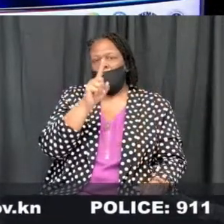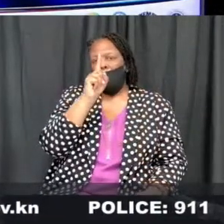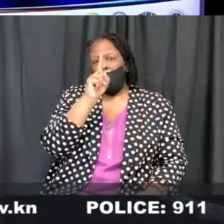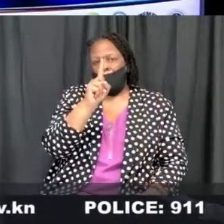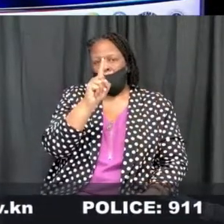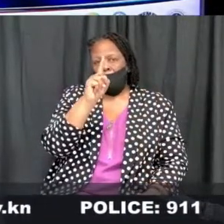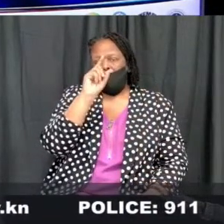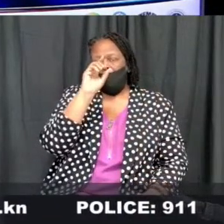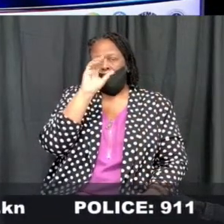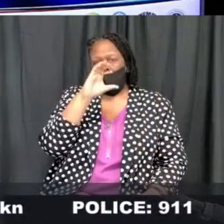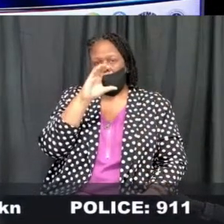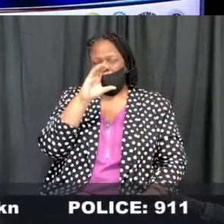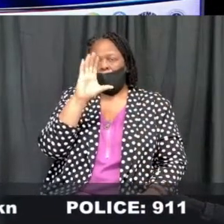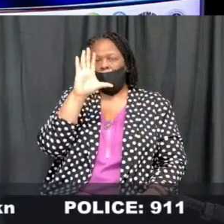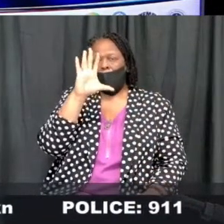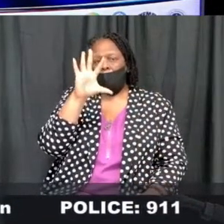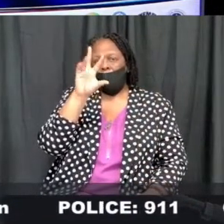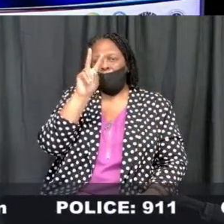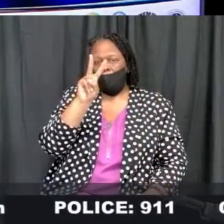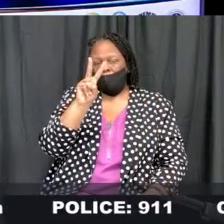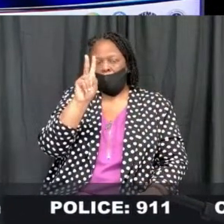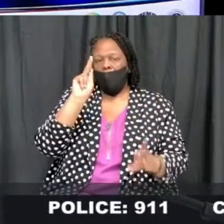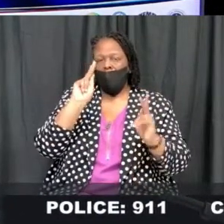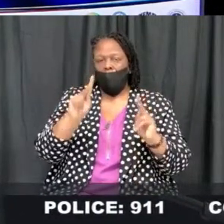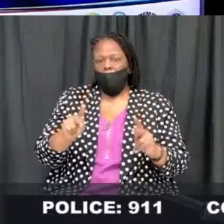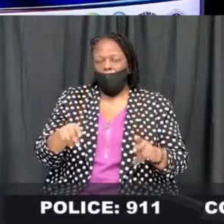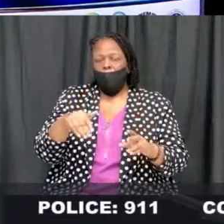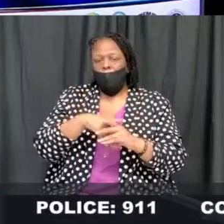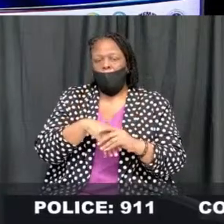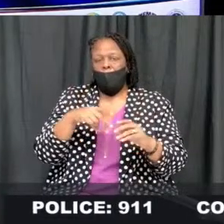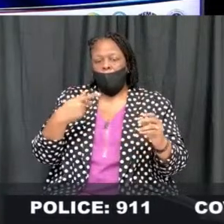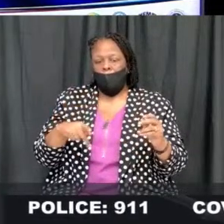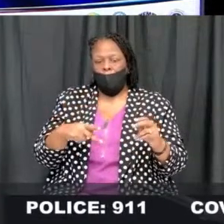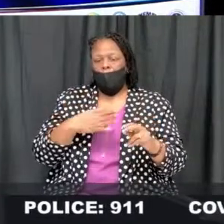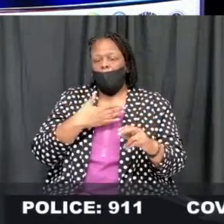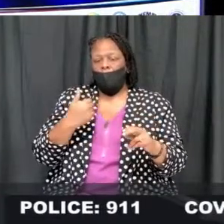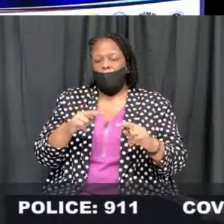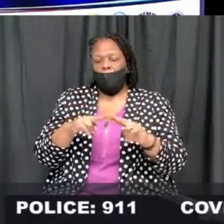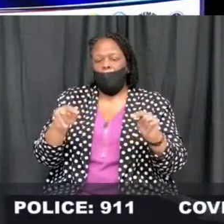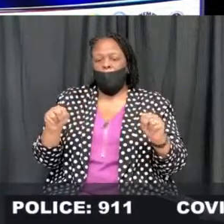11,152 persons in the Federation of St. Kitts and Nevis, which represents